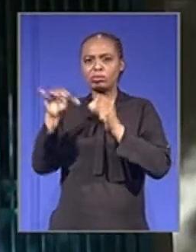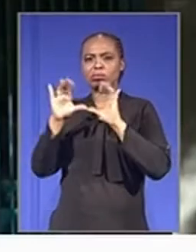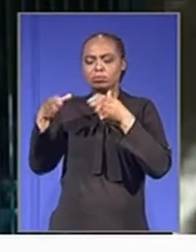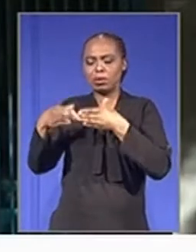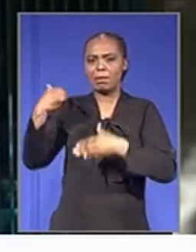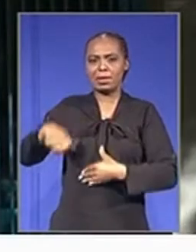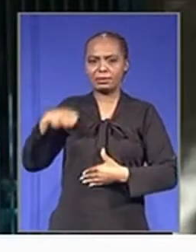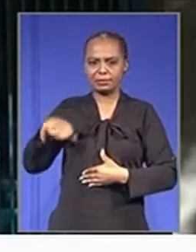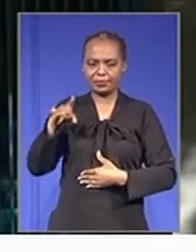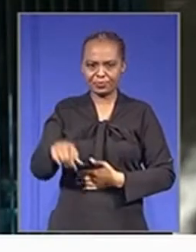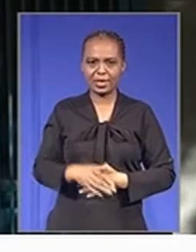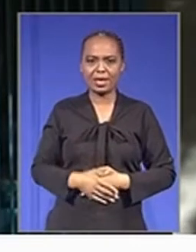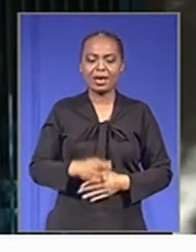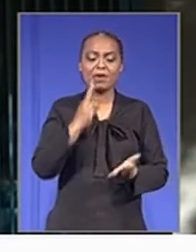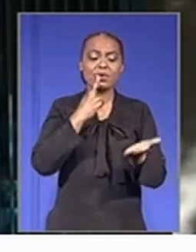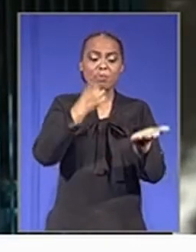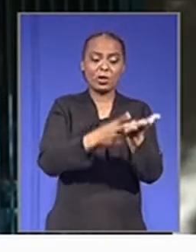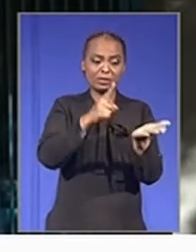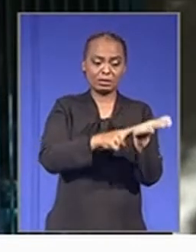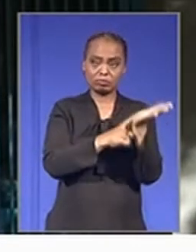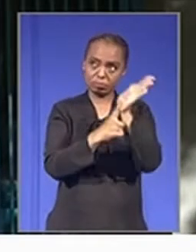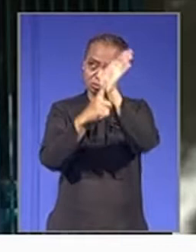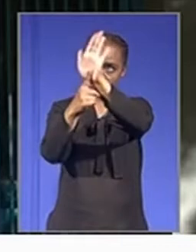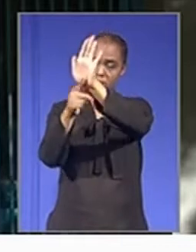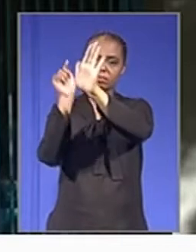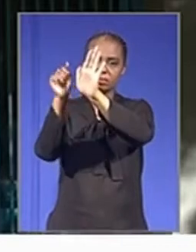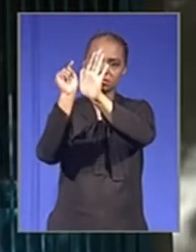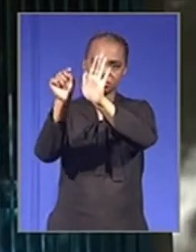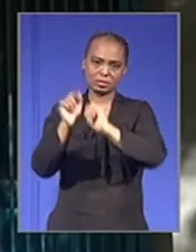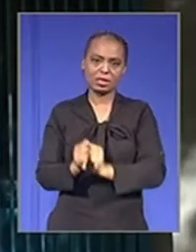report ena re ho bona ba re hlalosetse hore na ba bona e